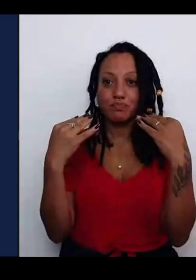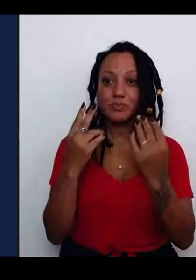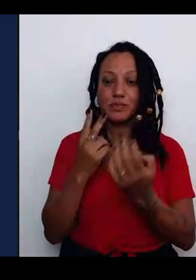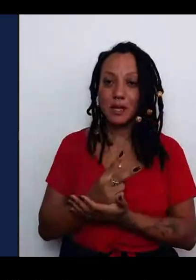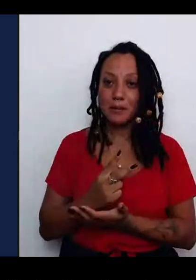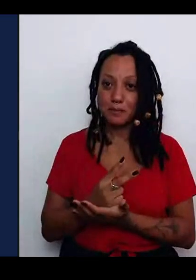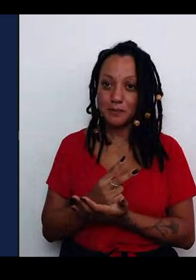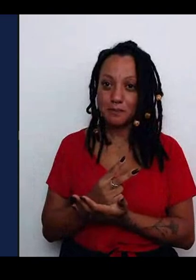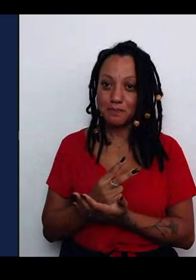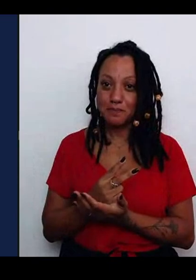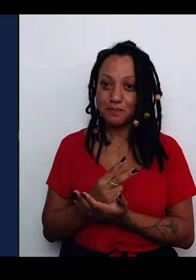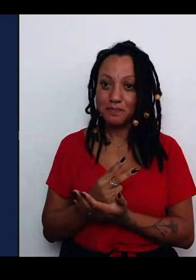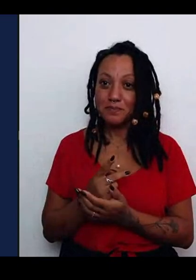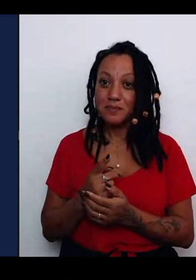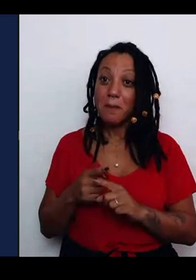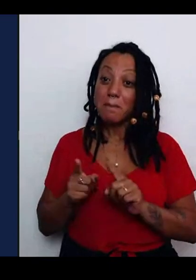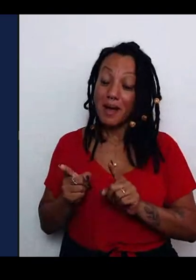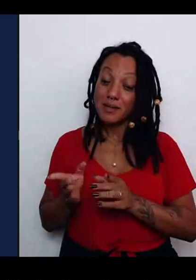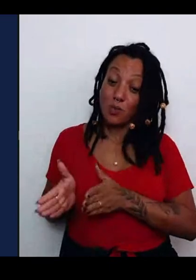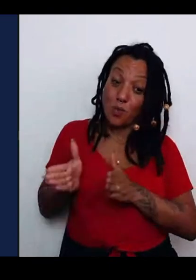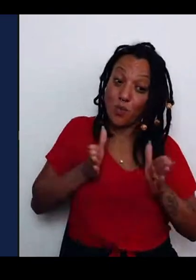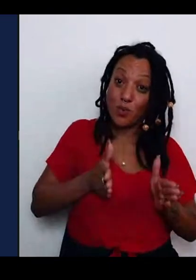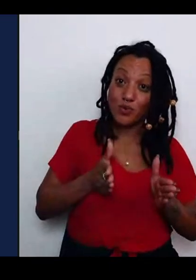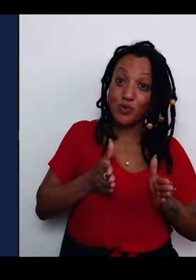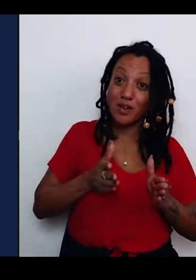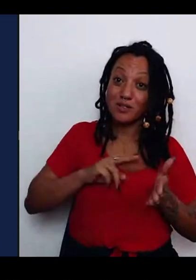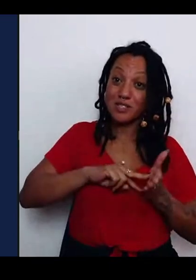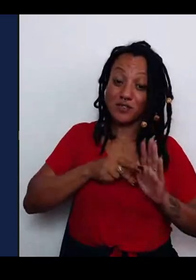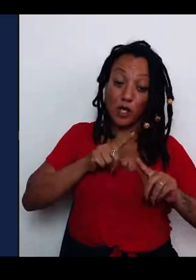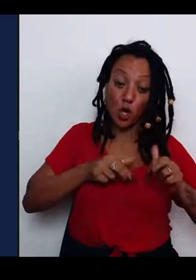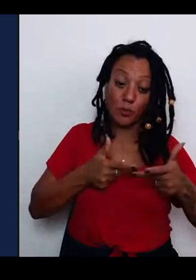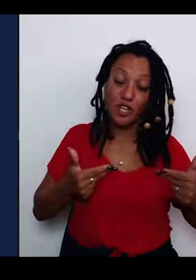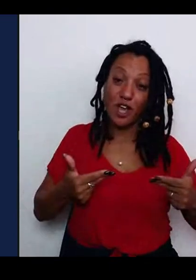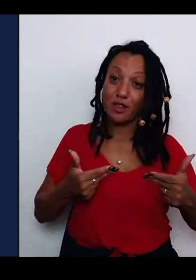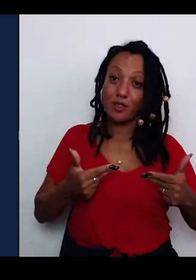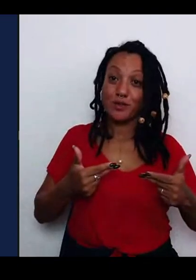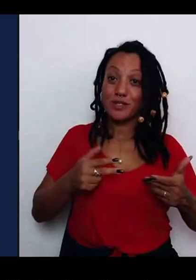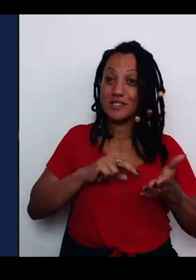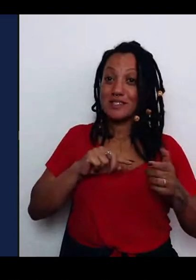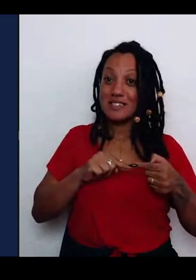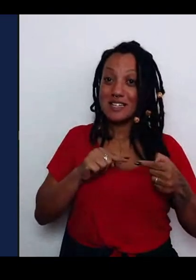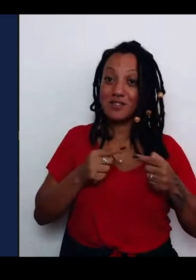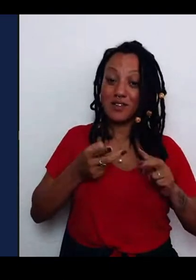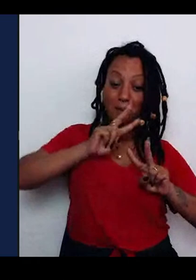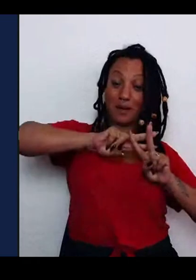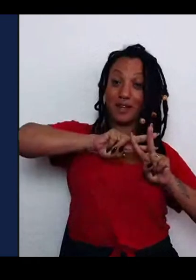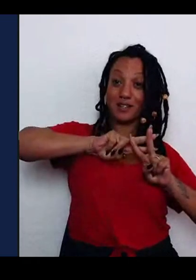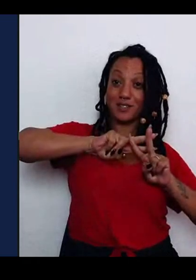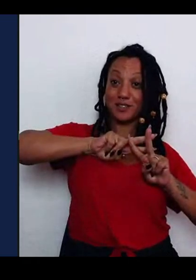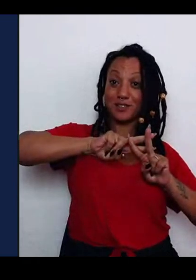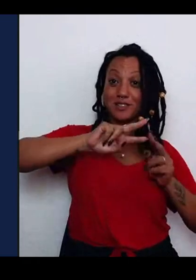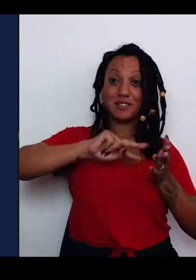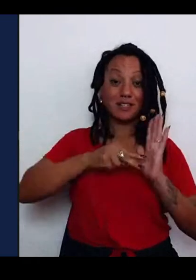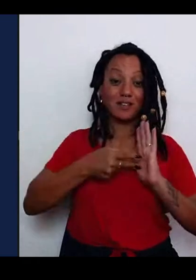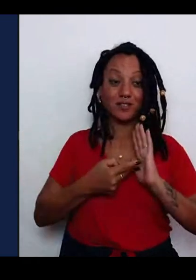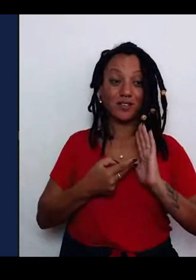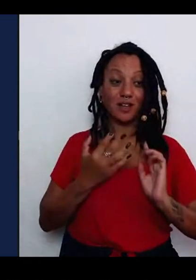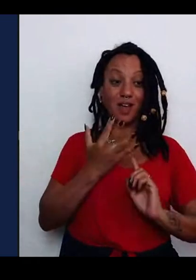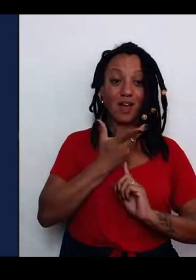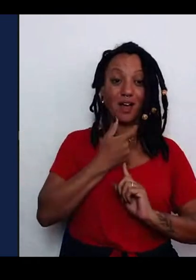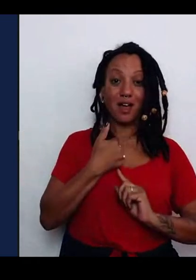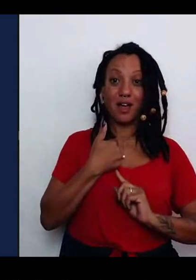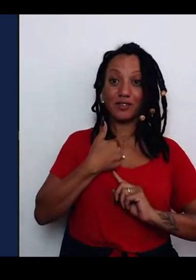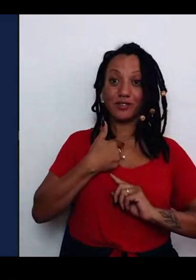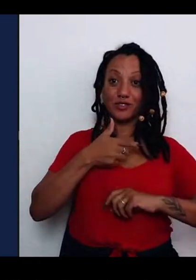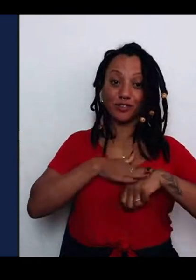as a decoration and as a performer and so the zoo like other instances of confinement and this